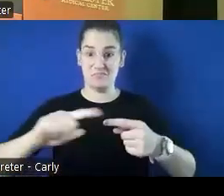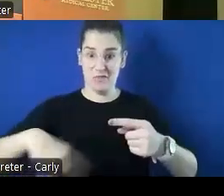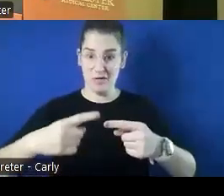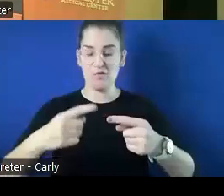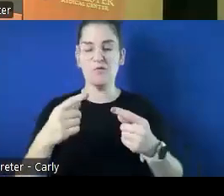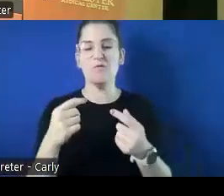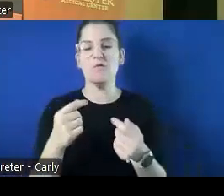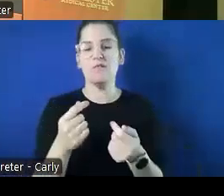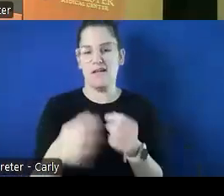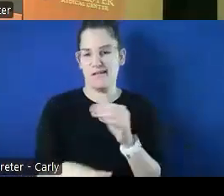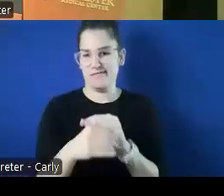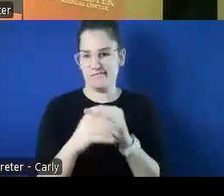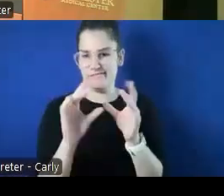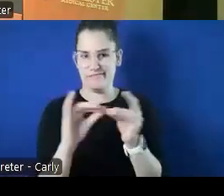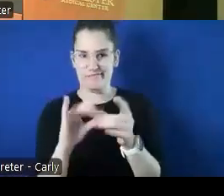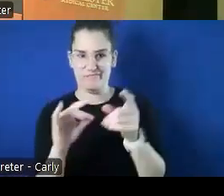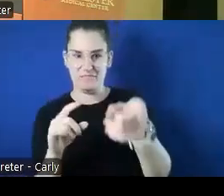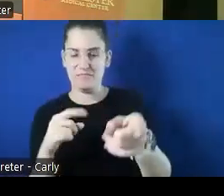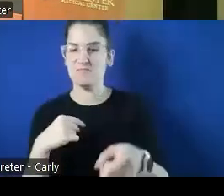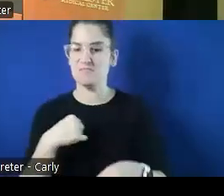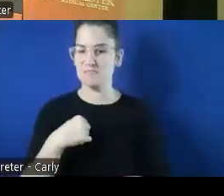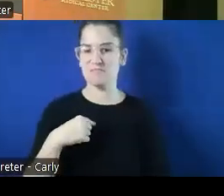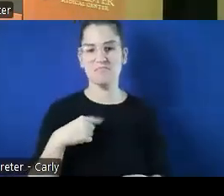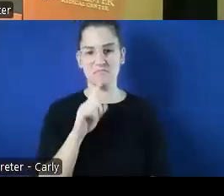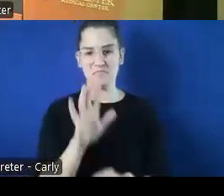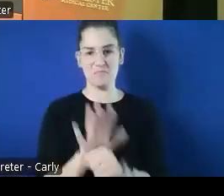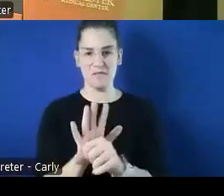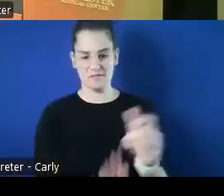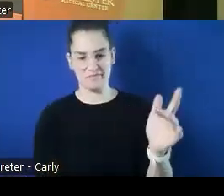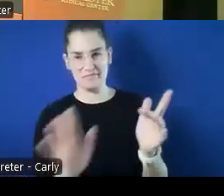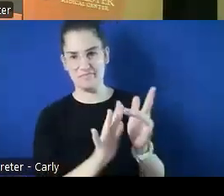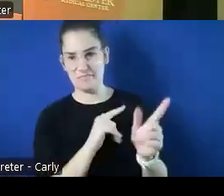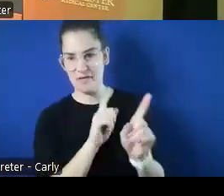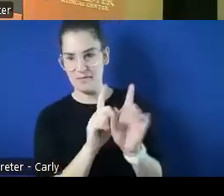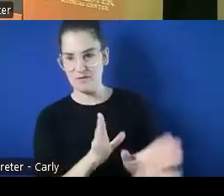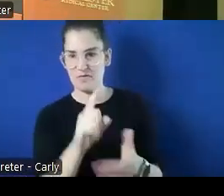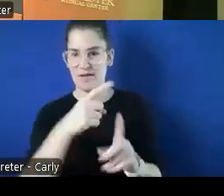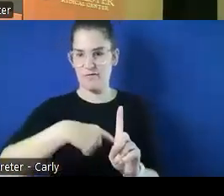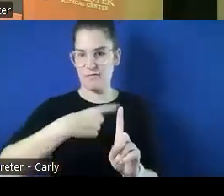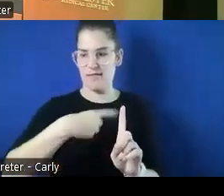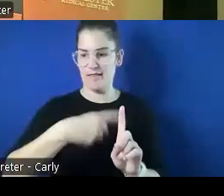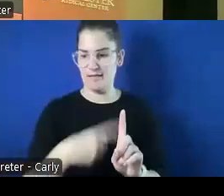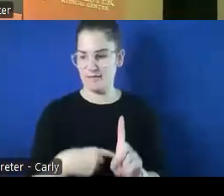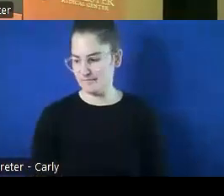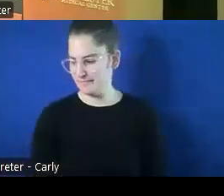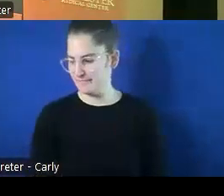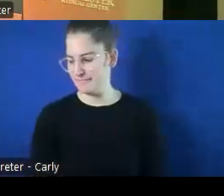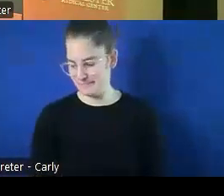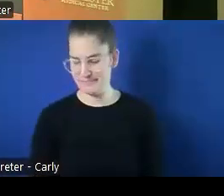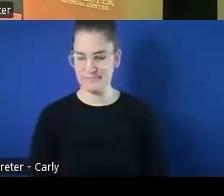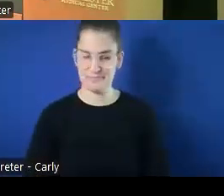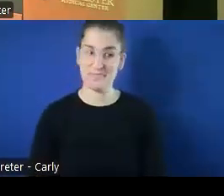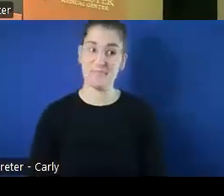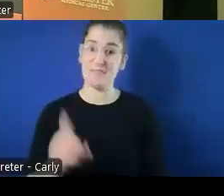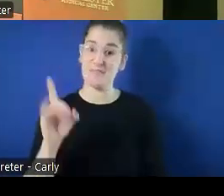required that basically says that I am committing to reaching out to my mentor every month. Now, I did provide a lot of reassurance saying that the residents